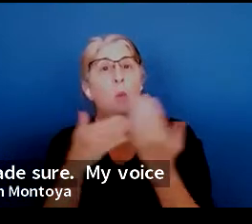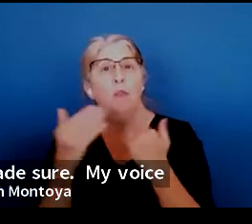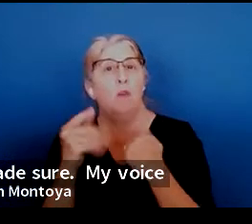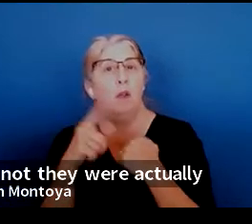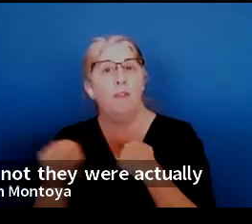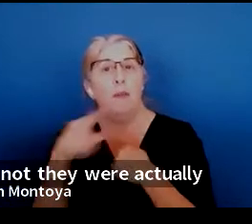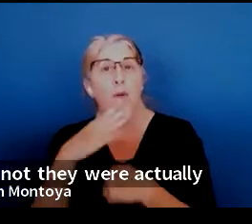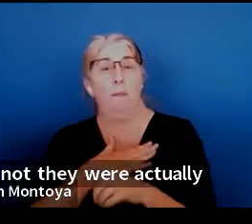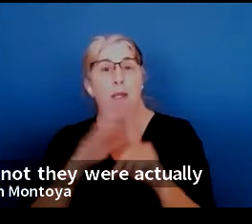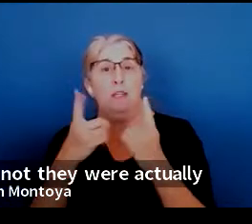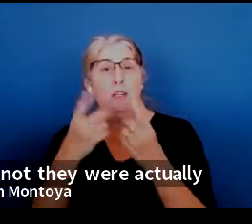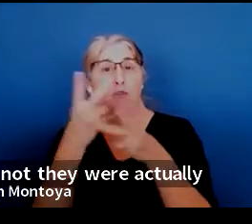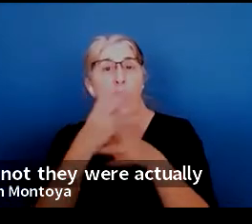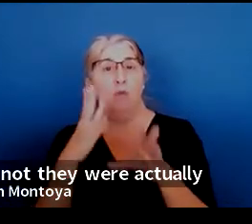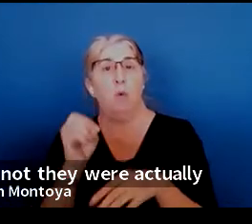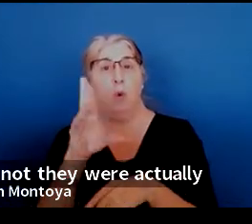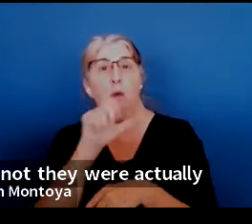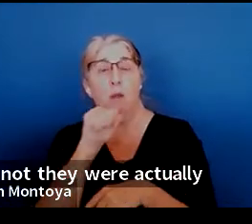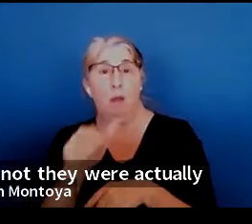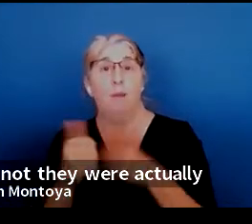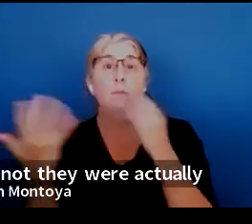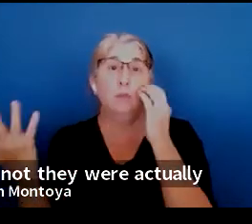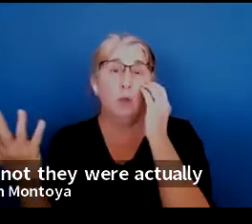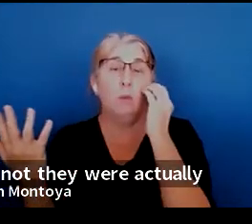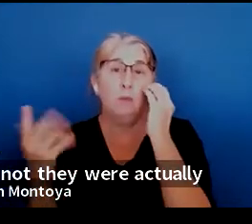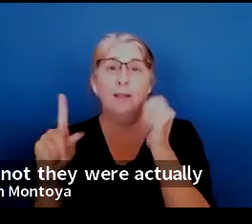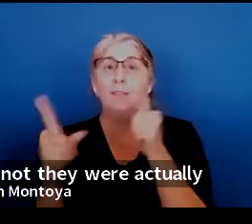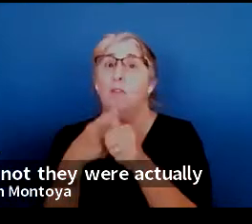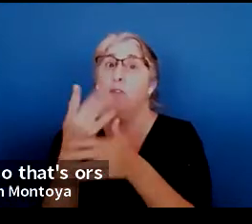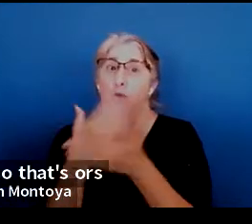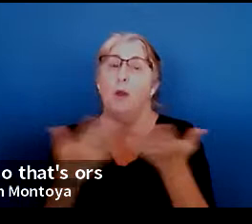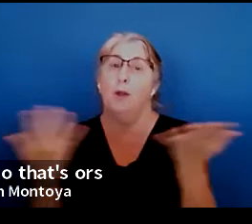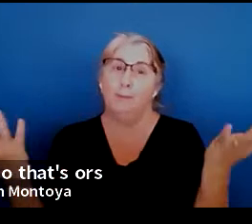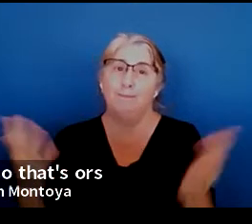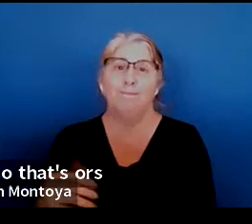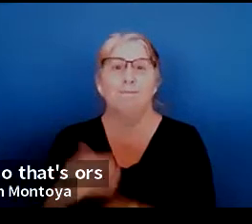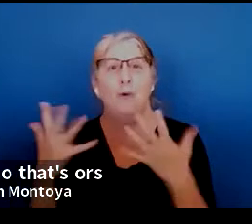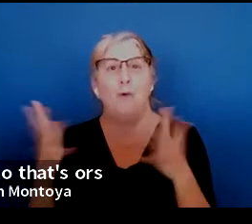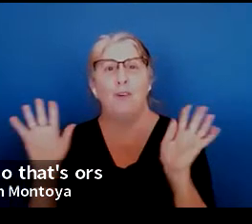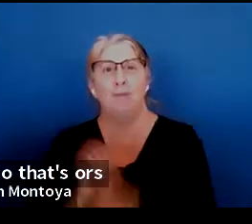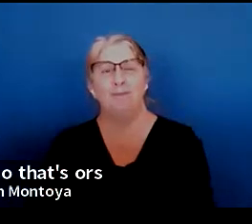district supervisors. So that's the first part. Over.